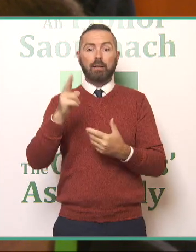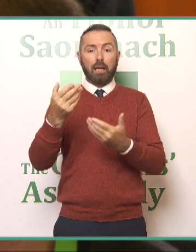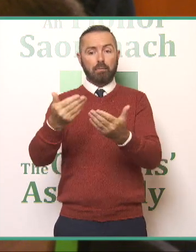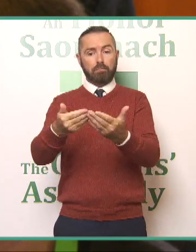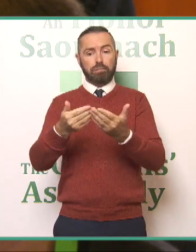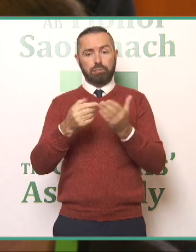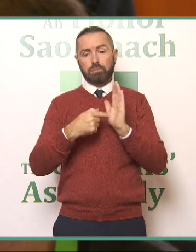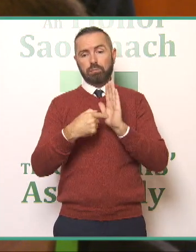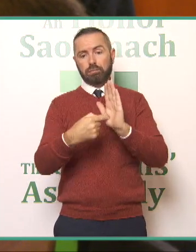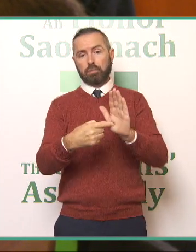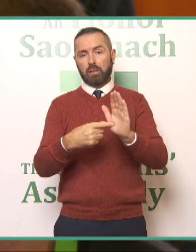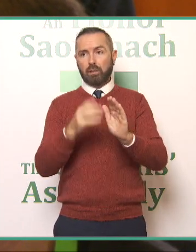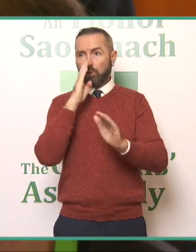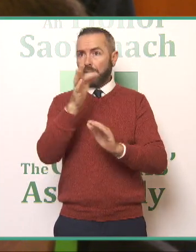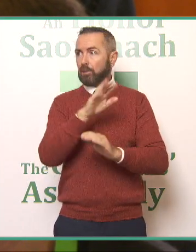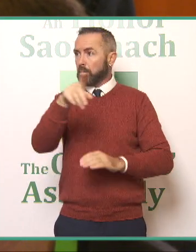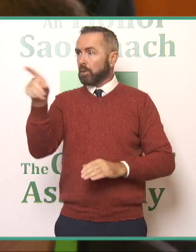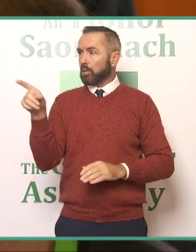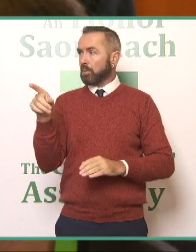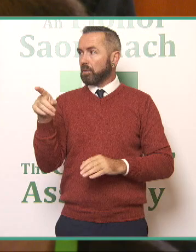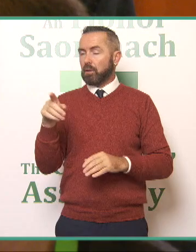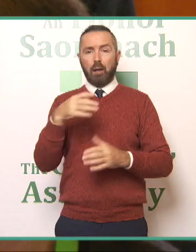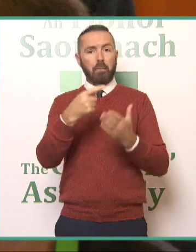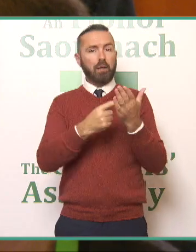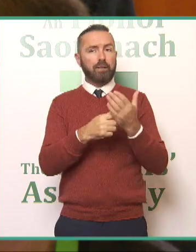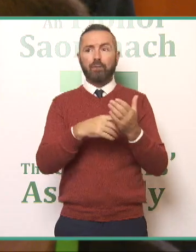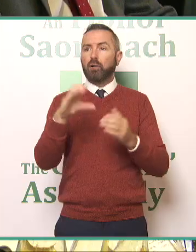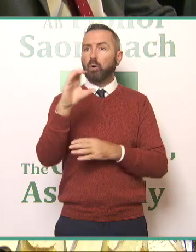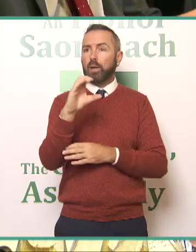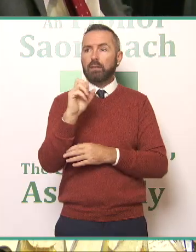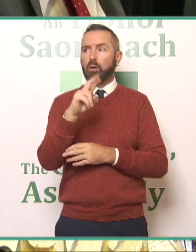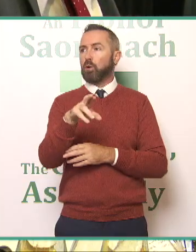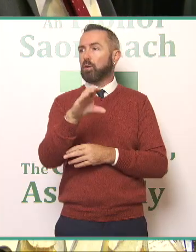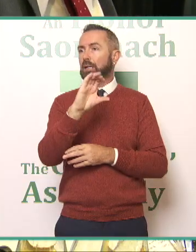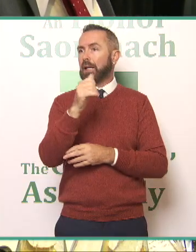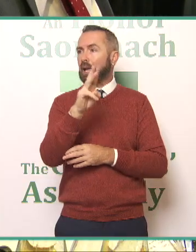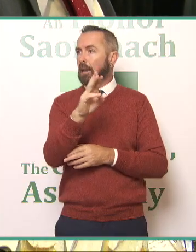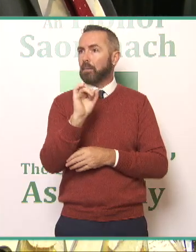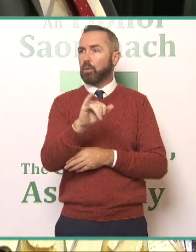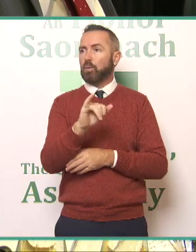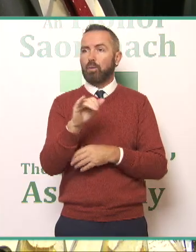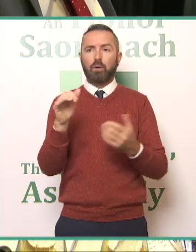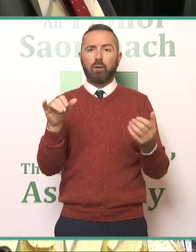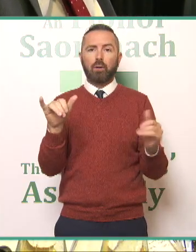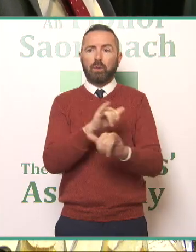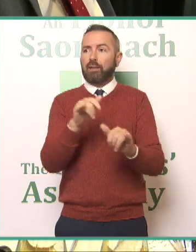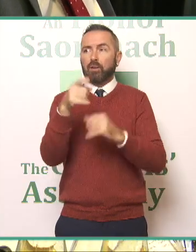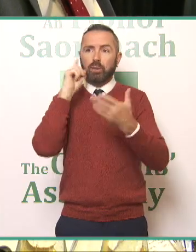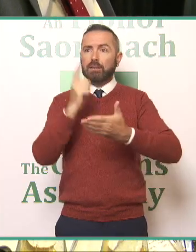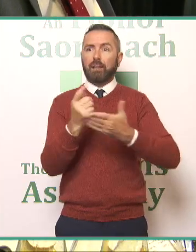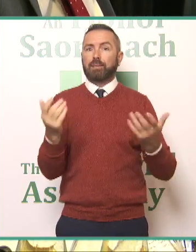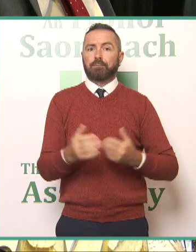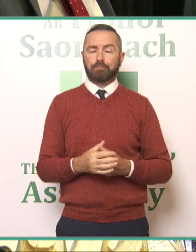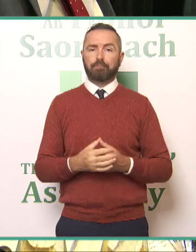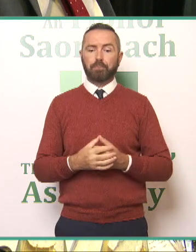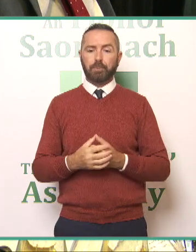of reference, that maybe that policy on Coillte or CAP or whatever, that whatever the room decides, that is within our remit to do